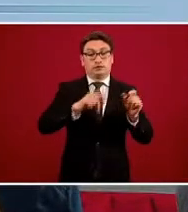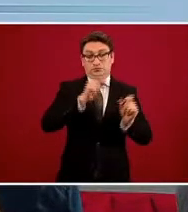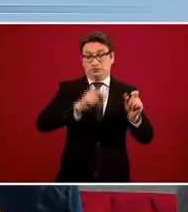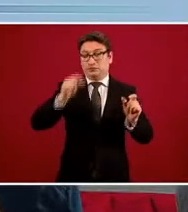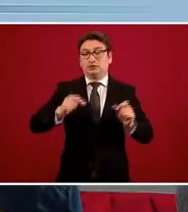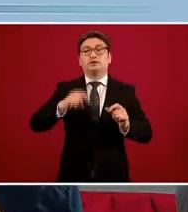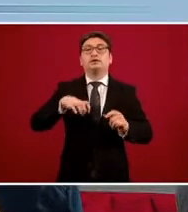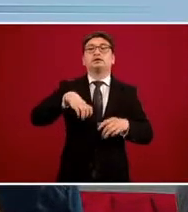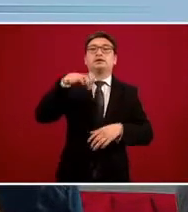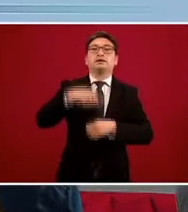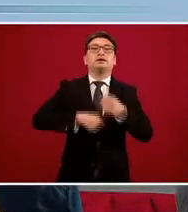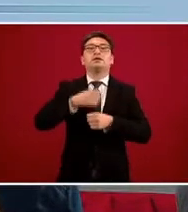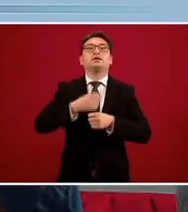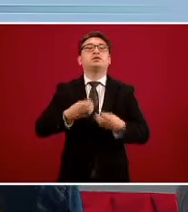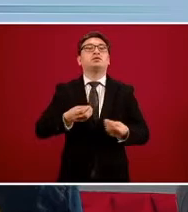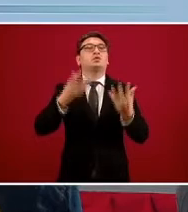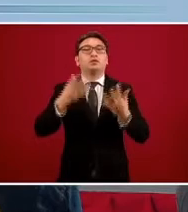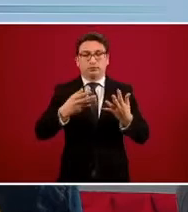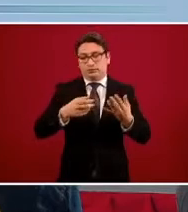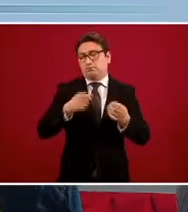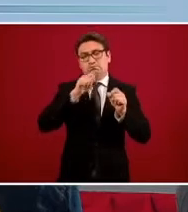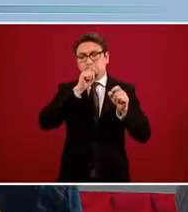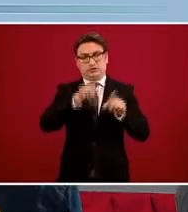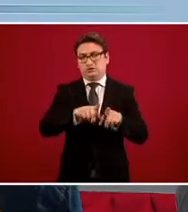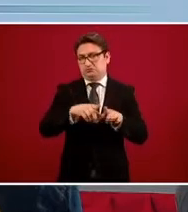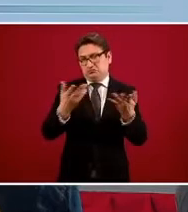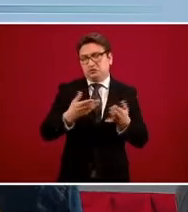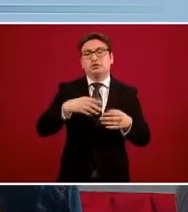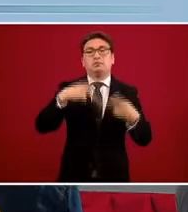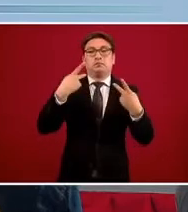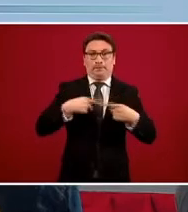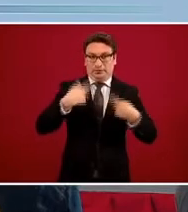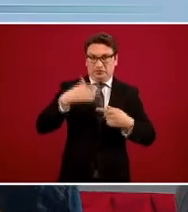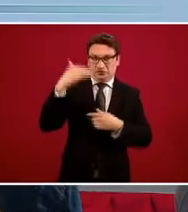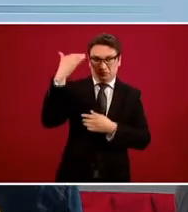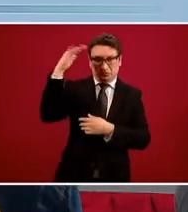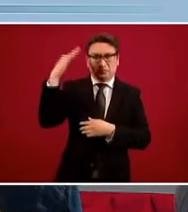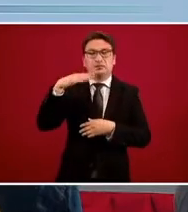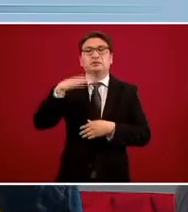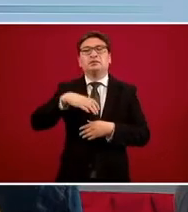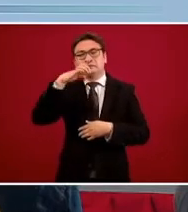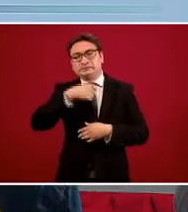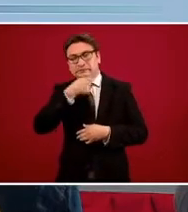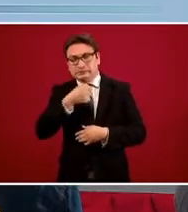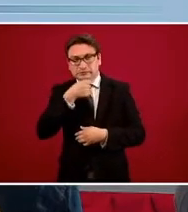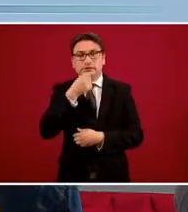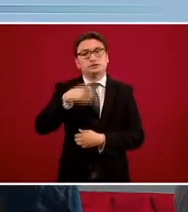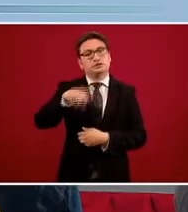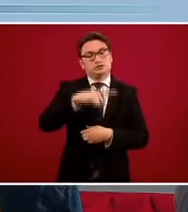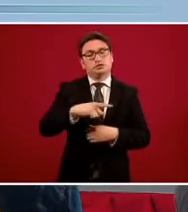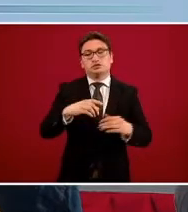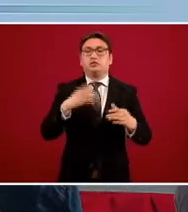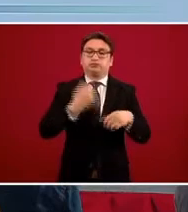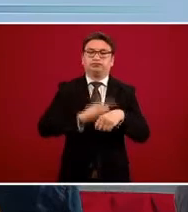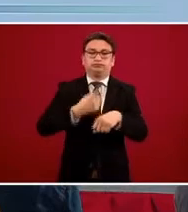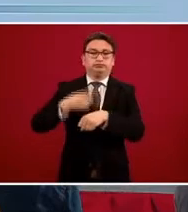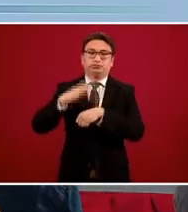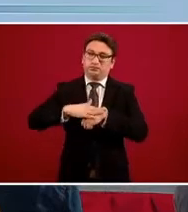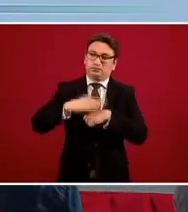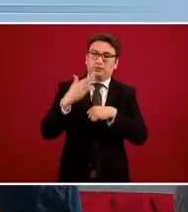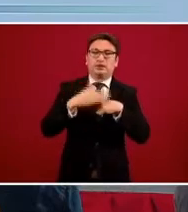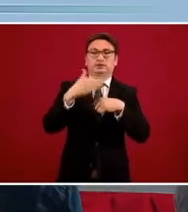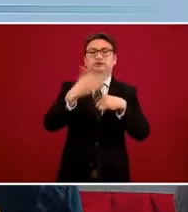This is the distribution per age group. This is the same message. Those senior citizens have a higher proportion of